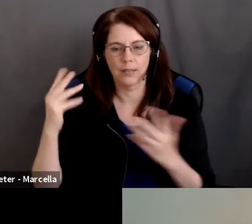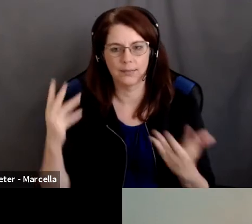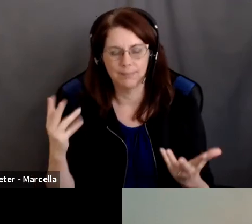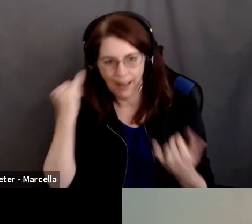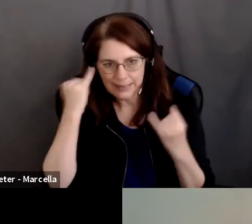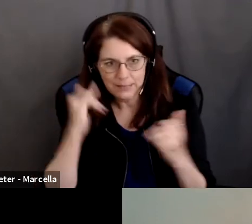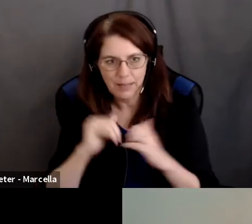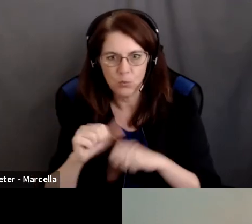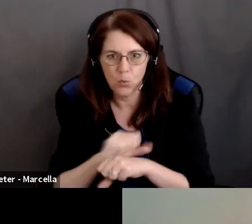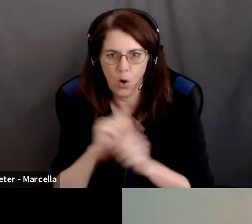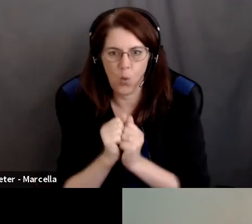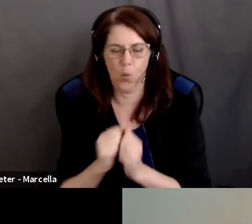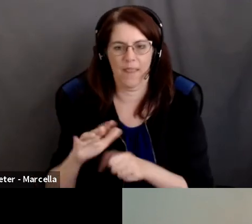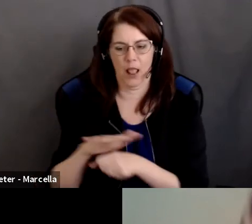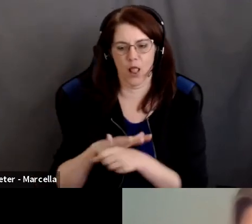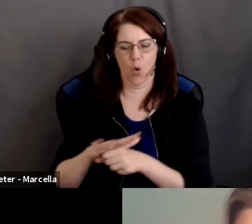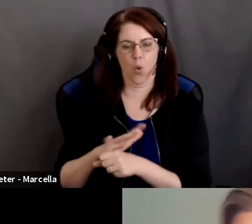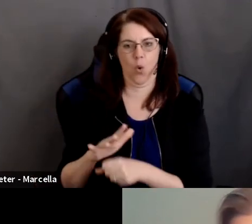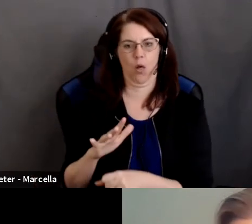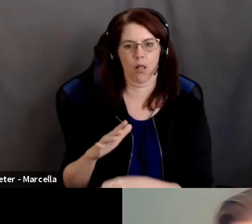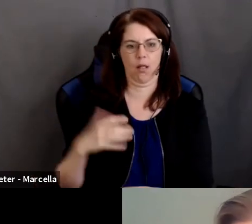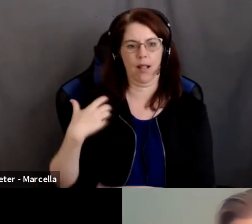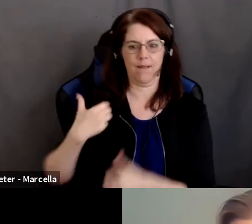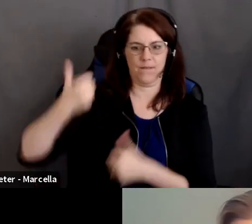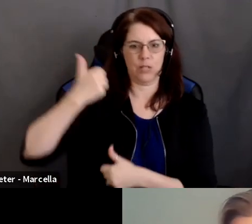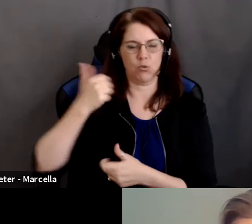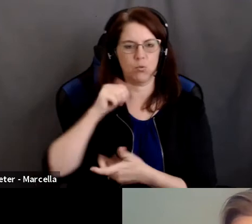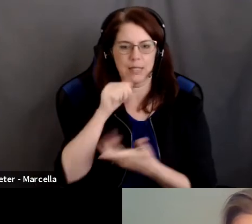working with local officials so this does not occur again.